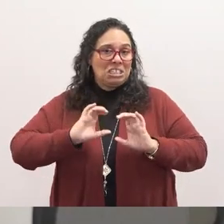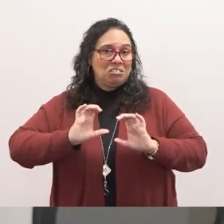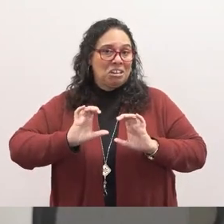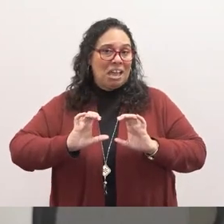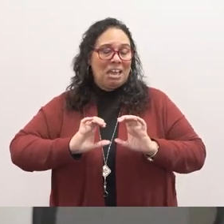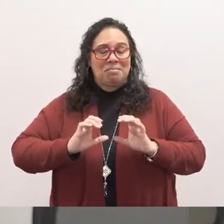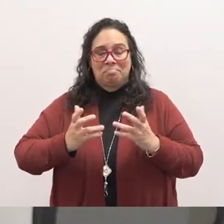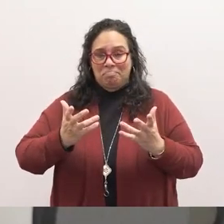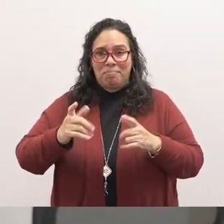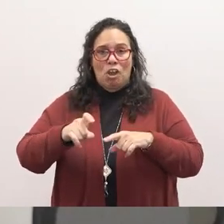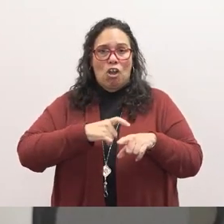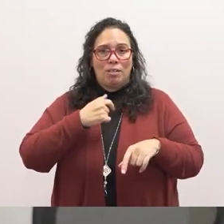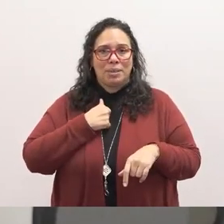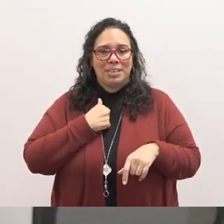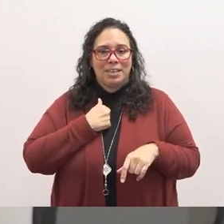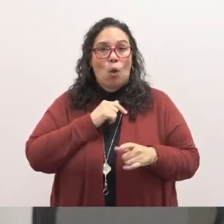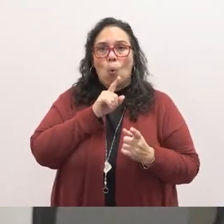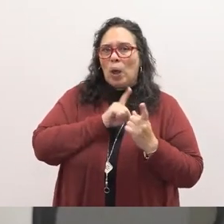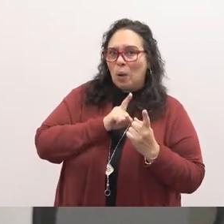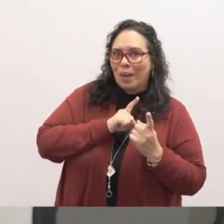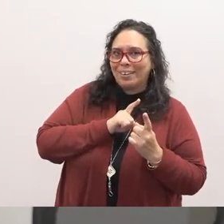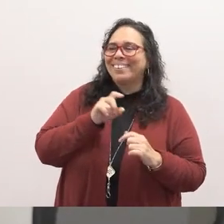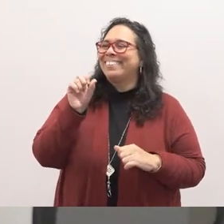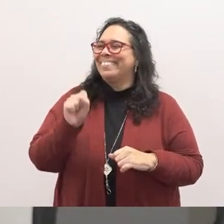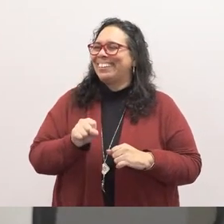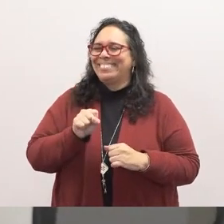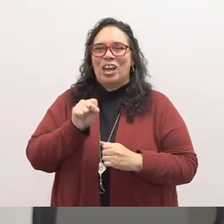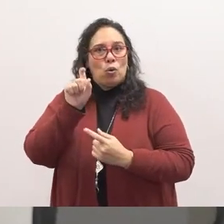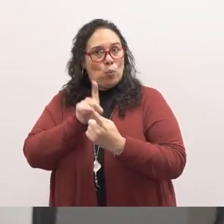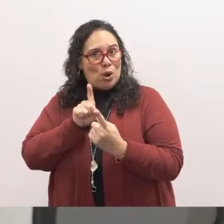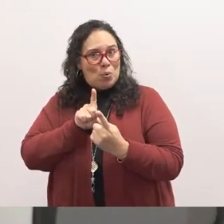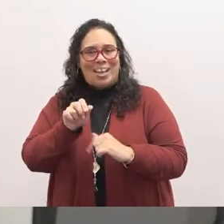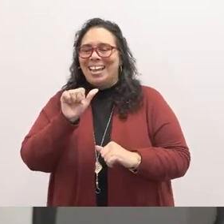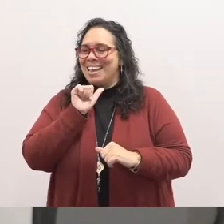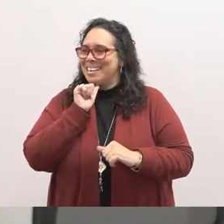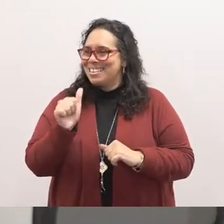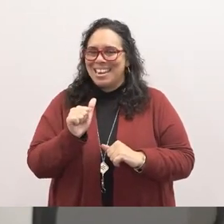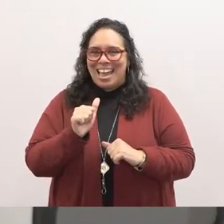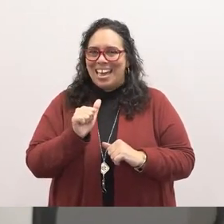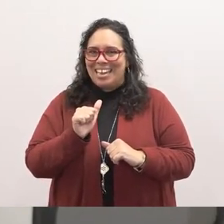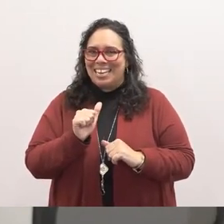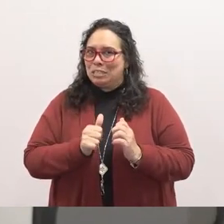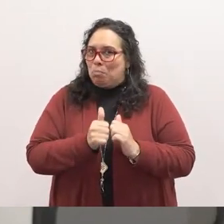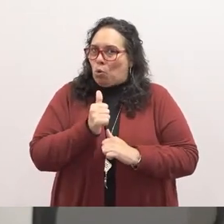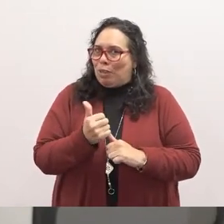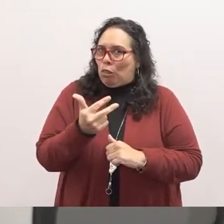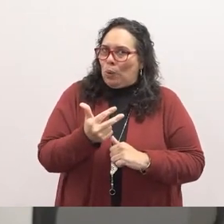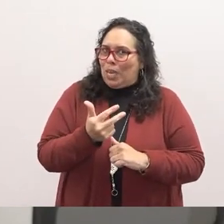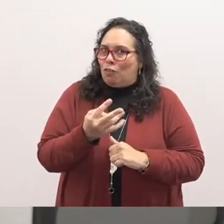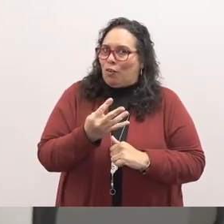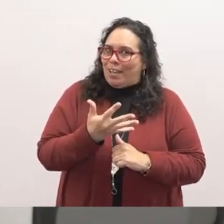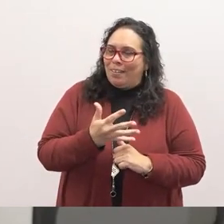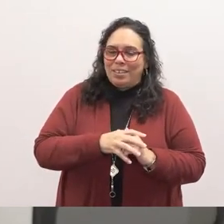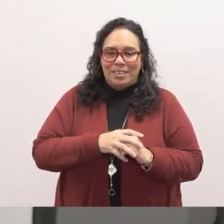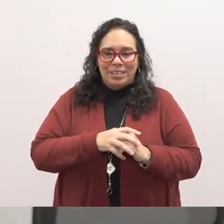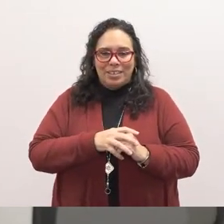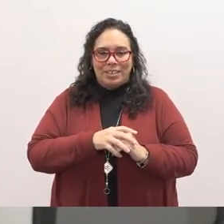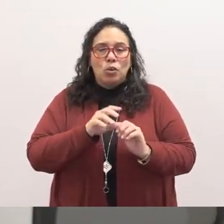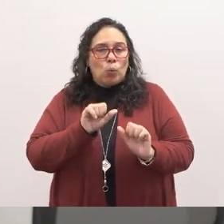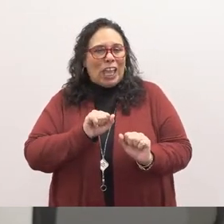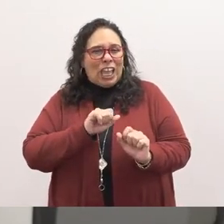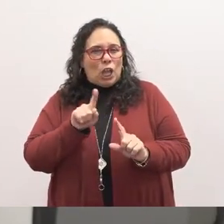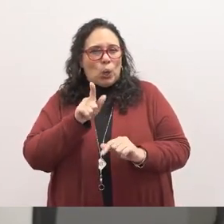me a call or one-on-one. Yeah. One-on-one. Not as a majority. And I'd be happy to talk to you. Yeah. We could go to